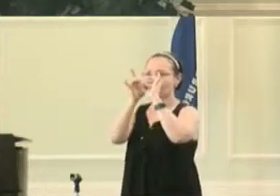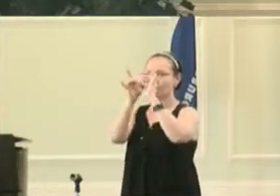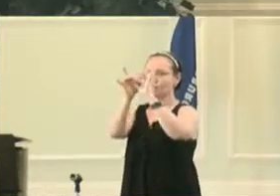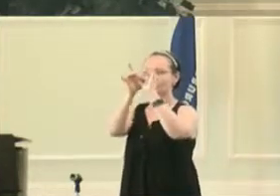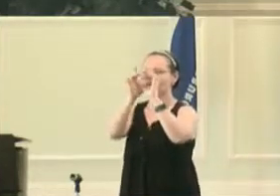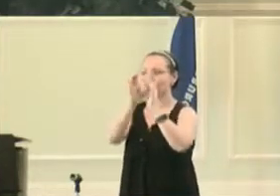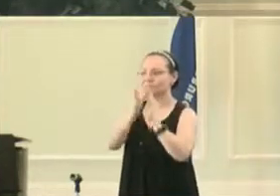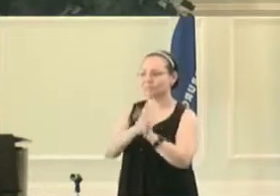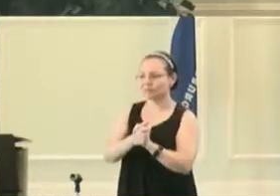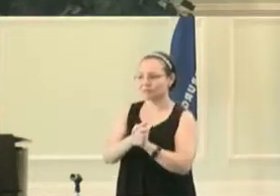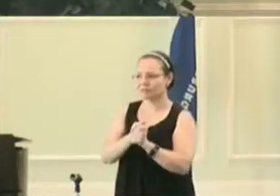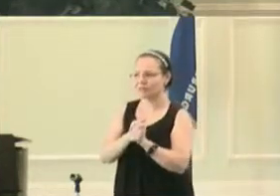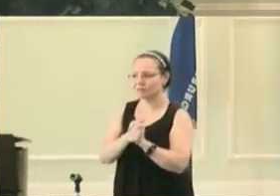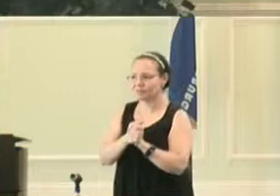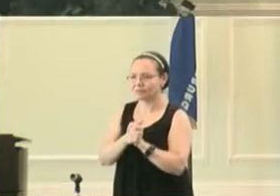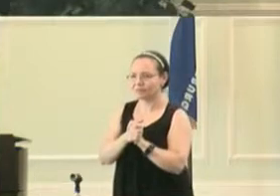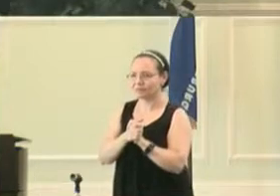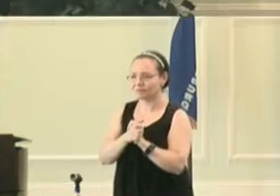yours.